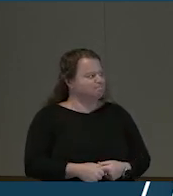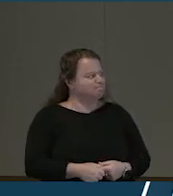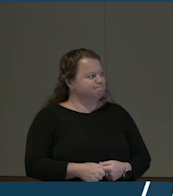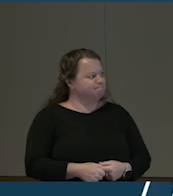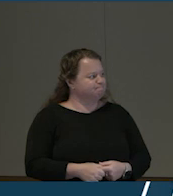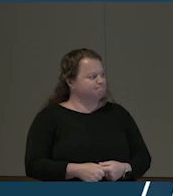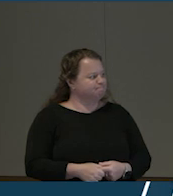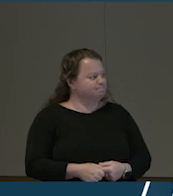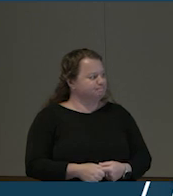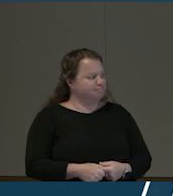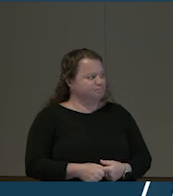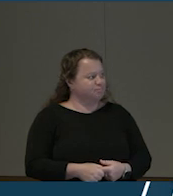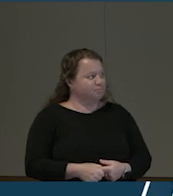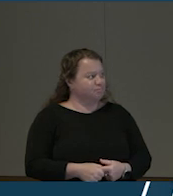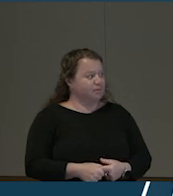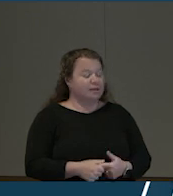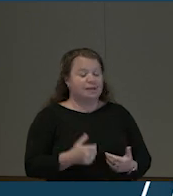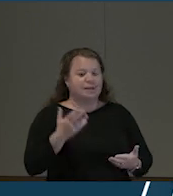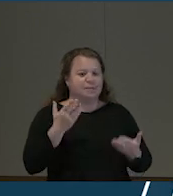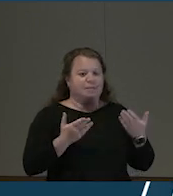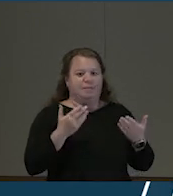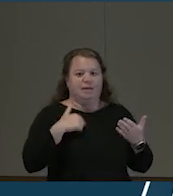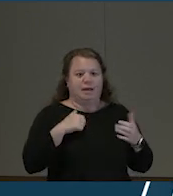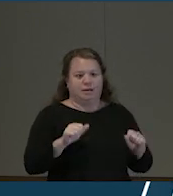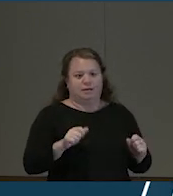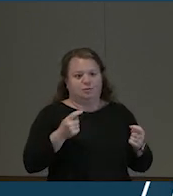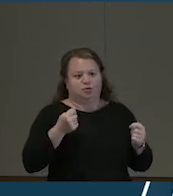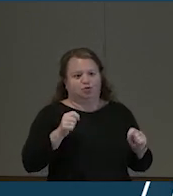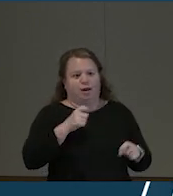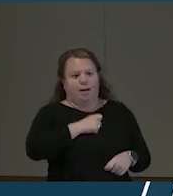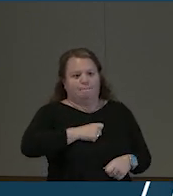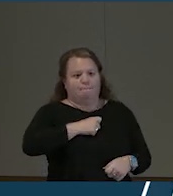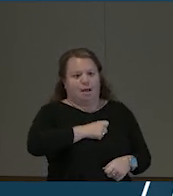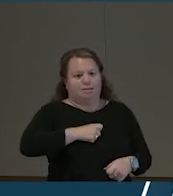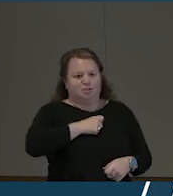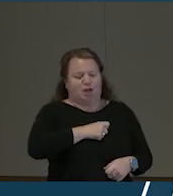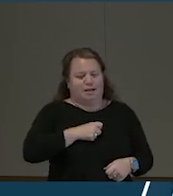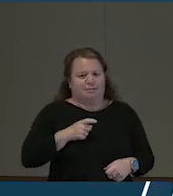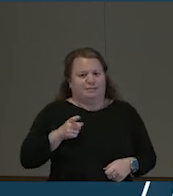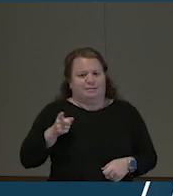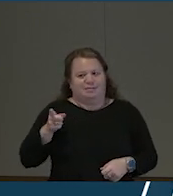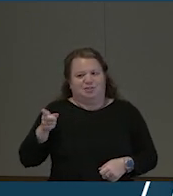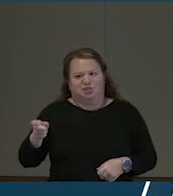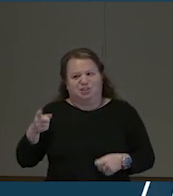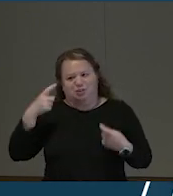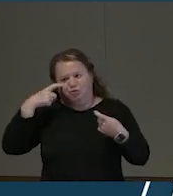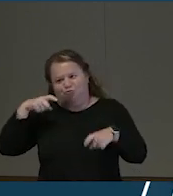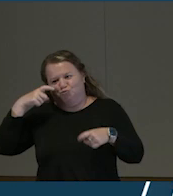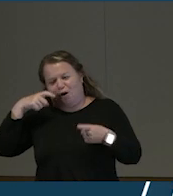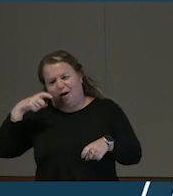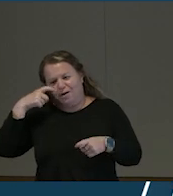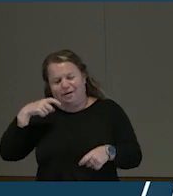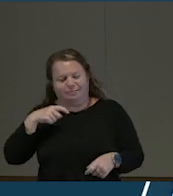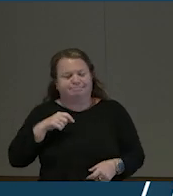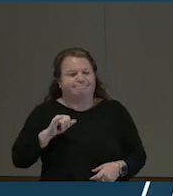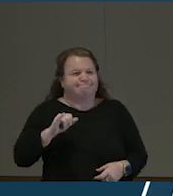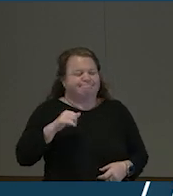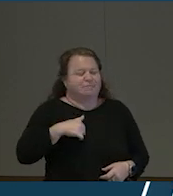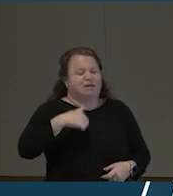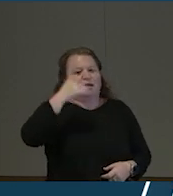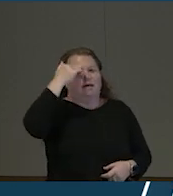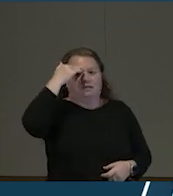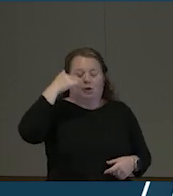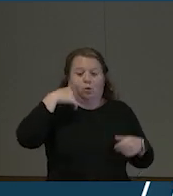Maybe I could try apologizing because I made her cry. Oh, I know. Maybe I